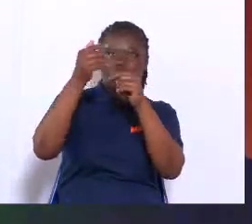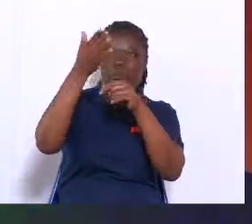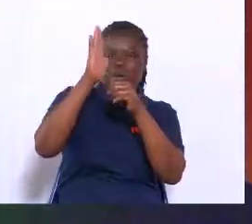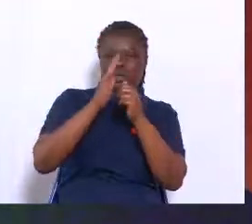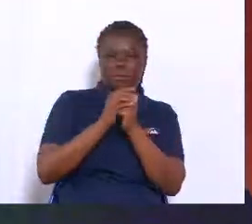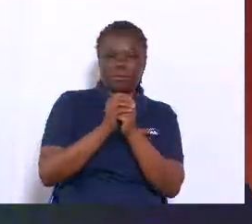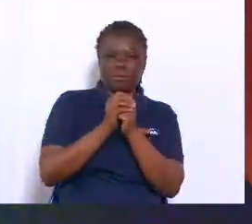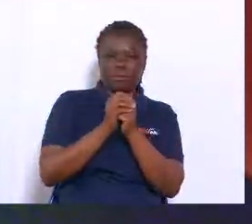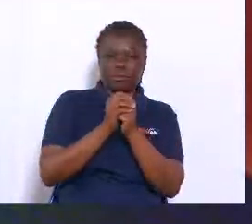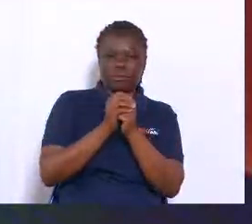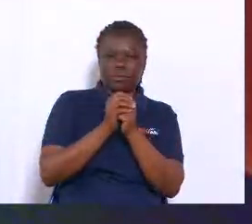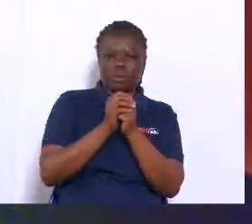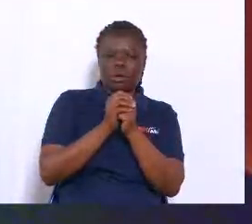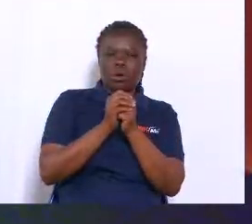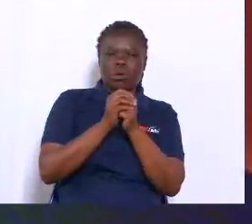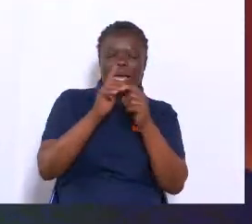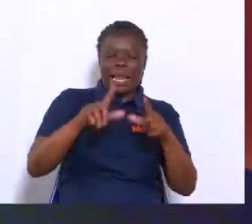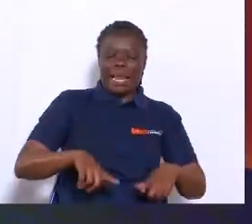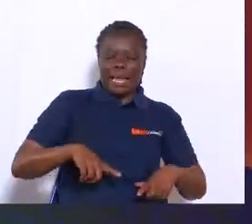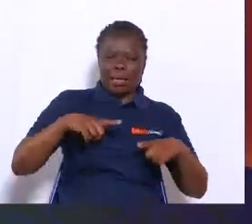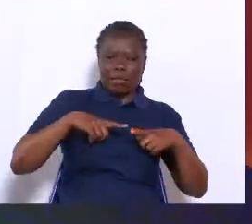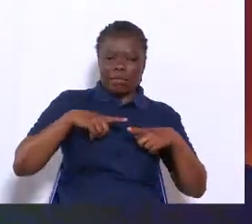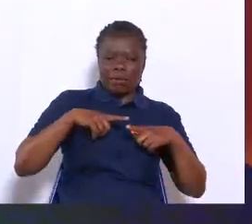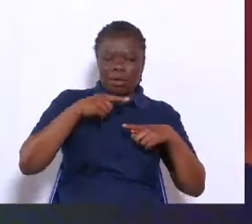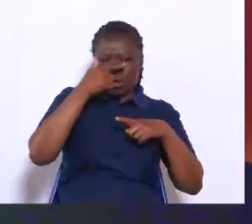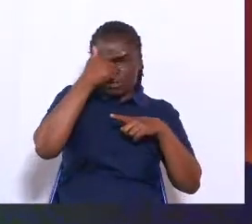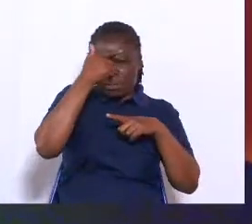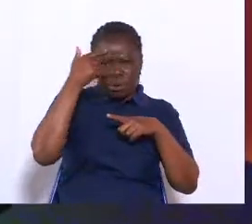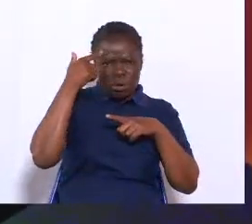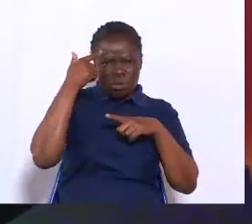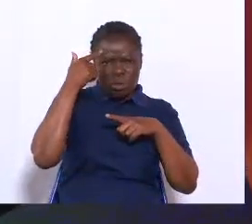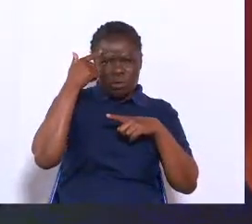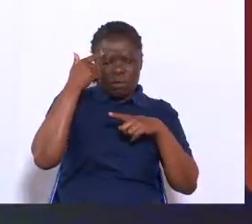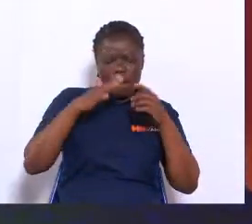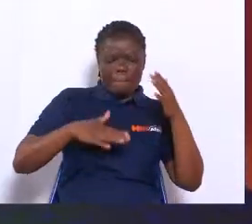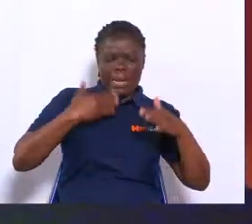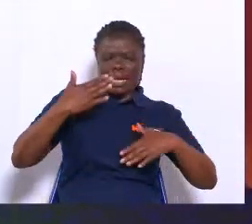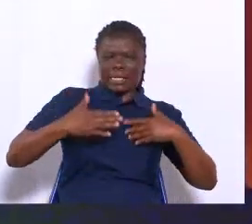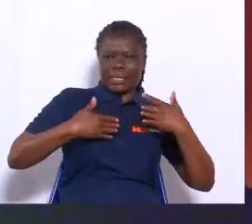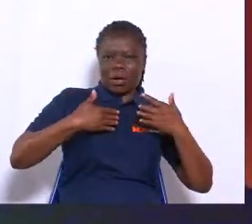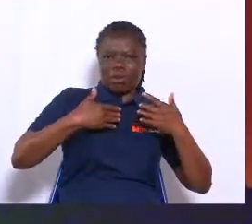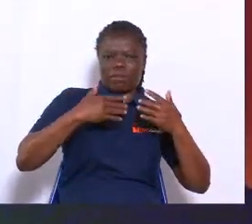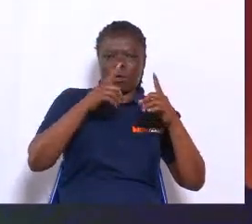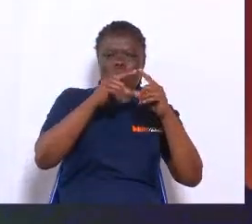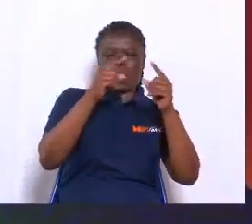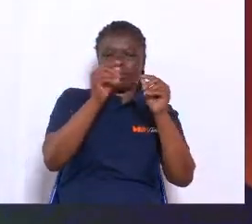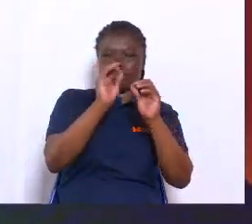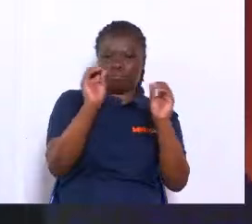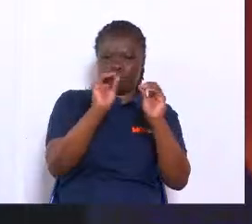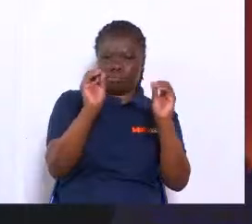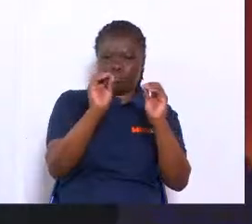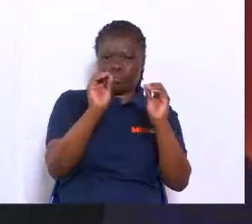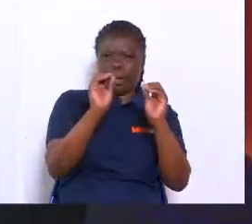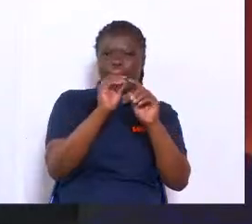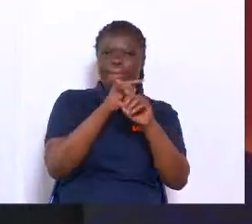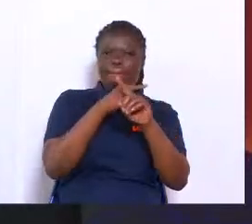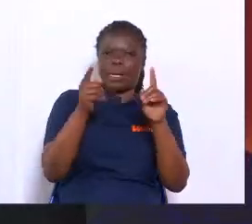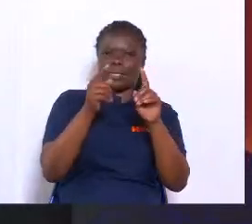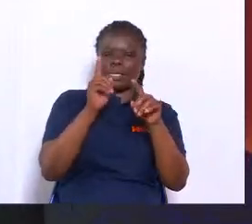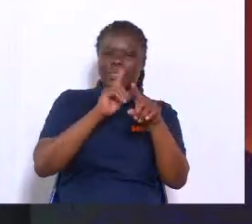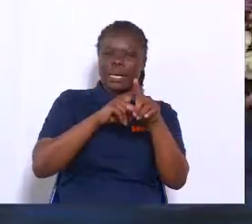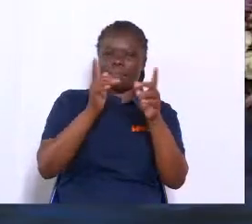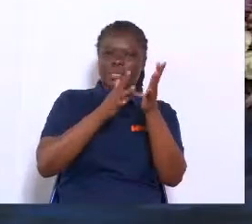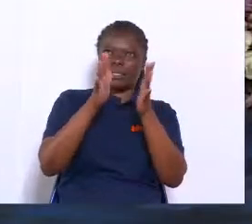not for the world's pleasures, but for Jesus Christ our Lord. And whatever pleasure he asks us to give